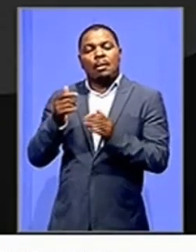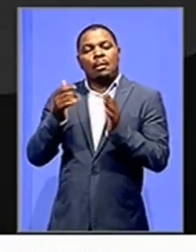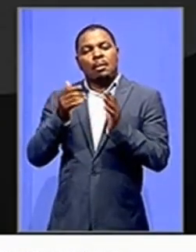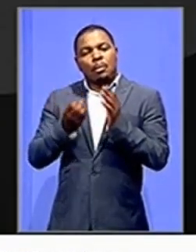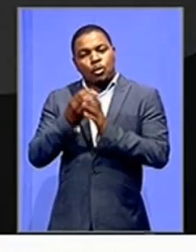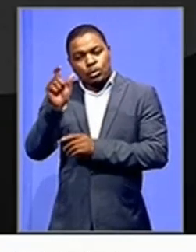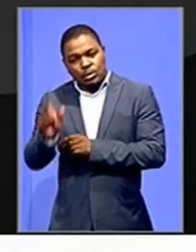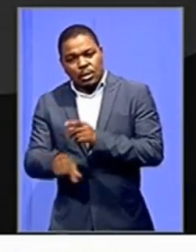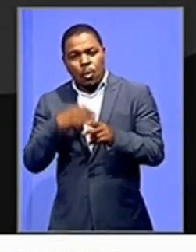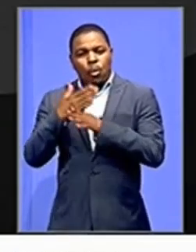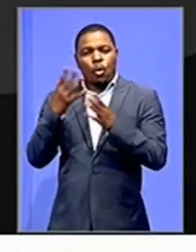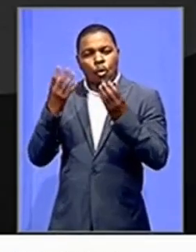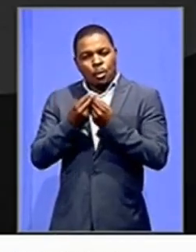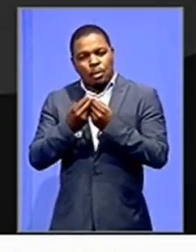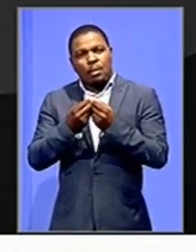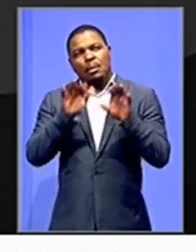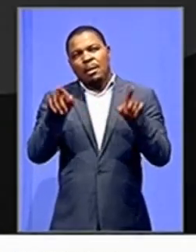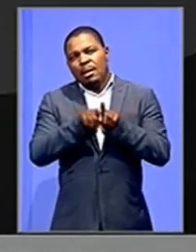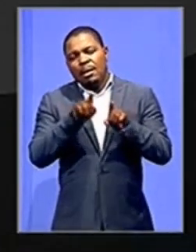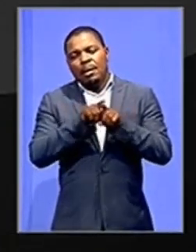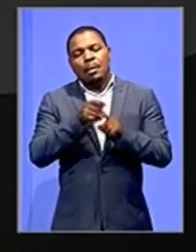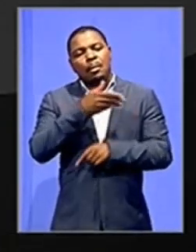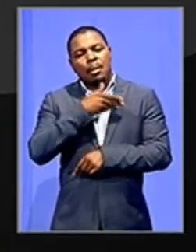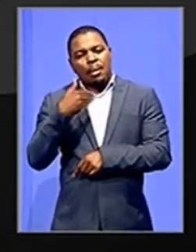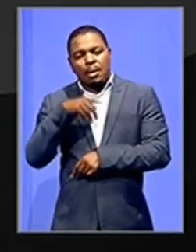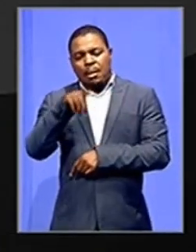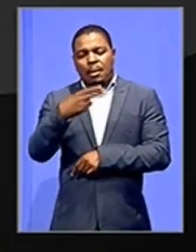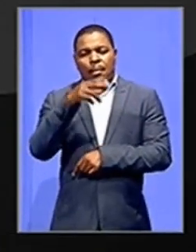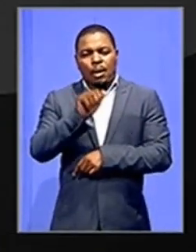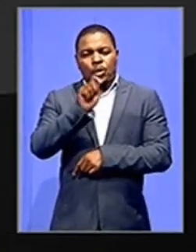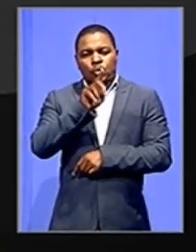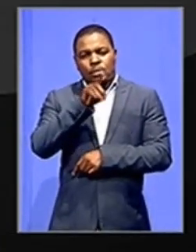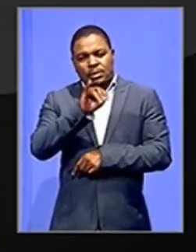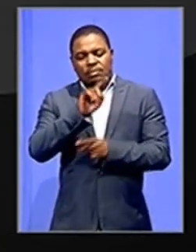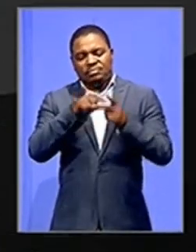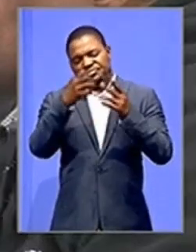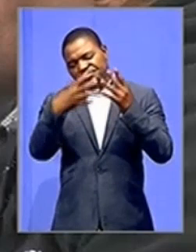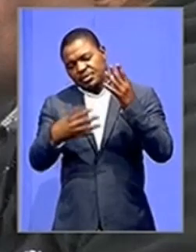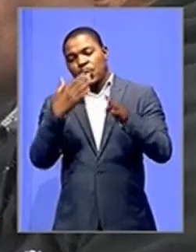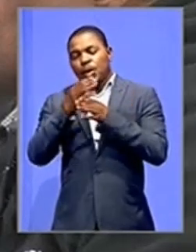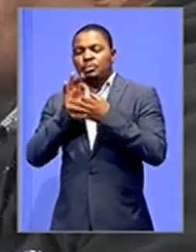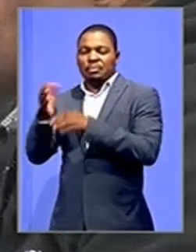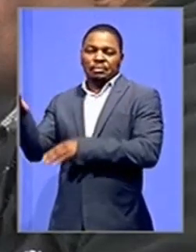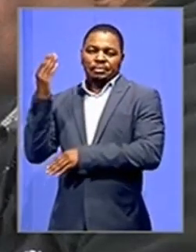mohlophisi a sebetsa mmoho le batho ba jwalo ka mme Mona Phathudi le ba bang.